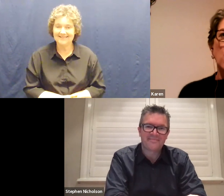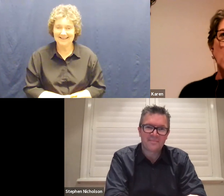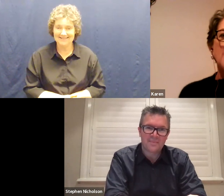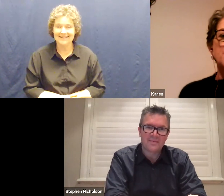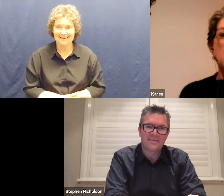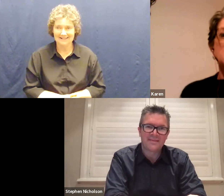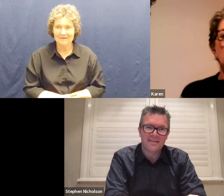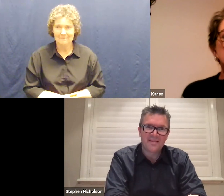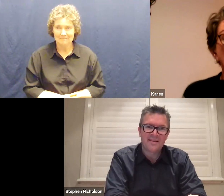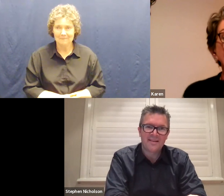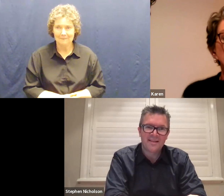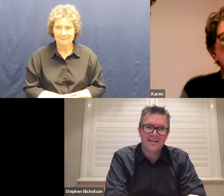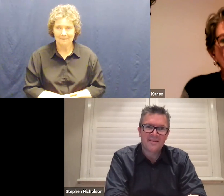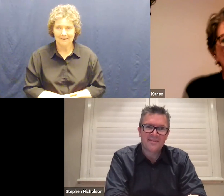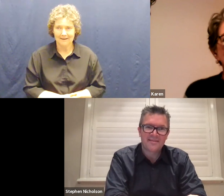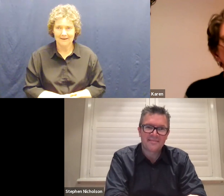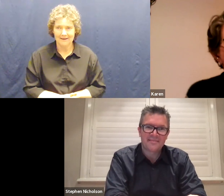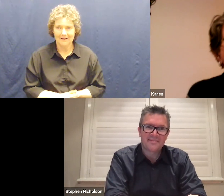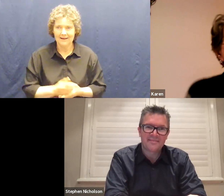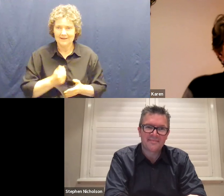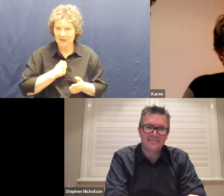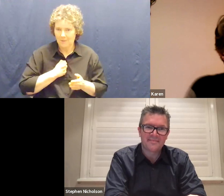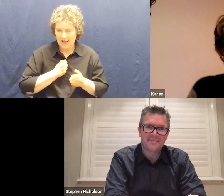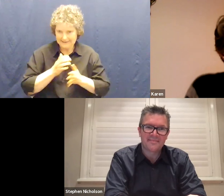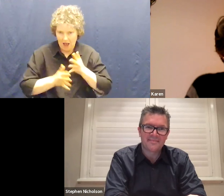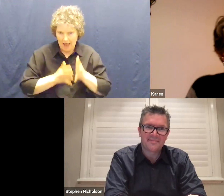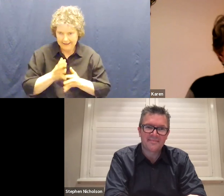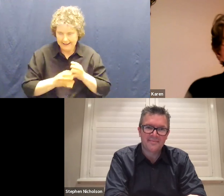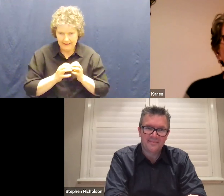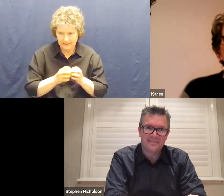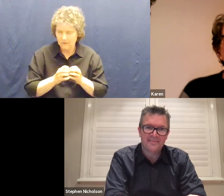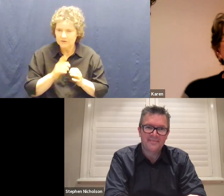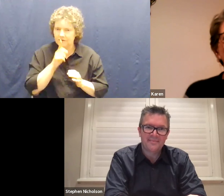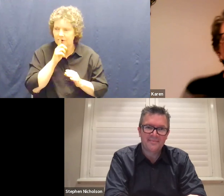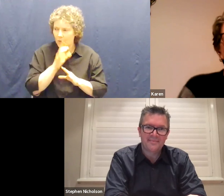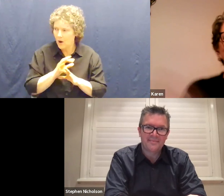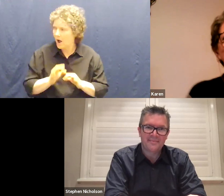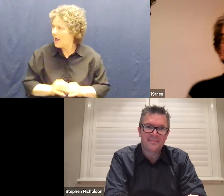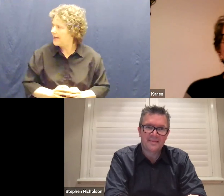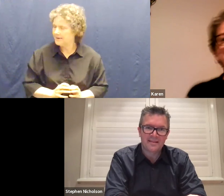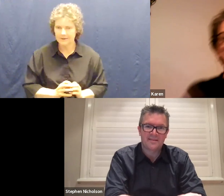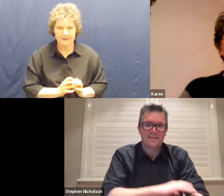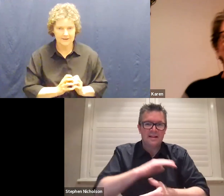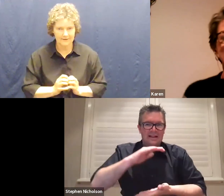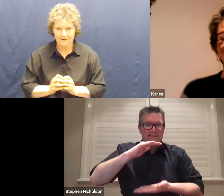Yes. So my signing was very quiet and, not very